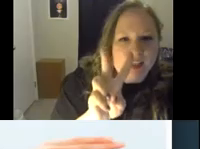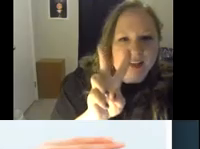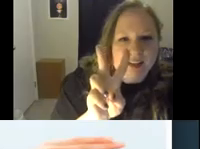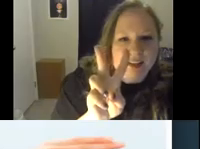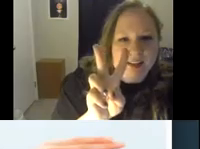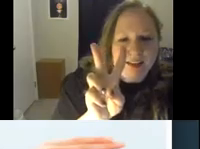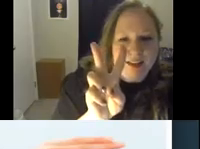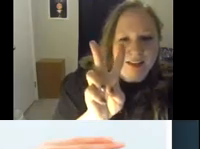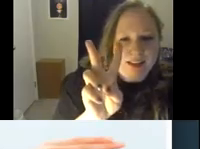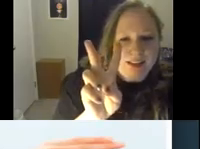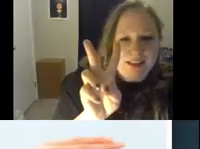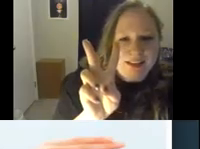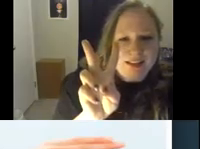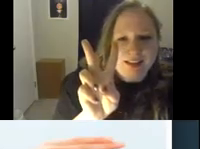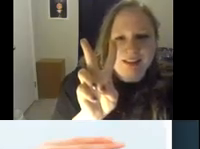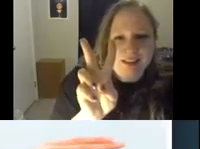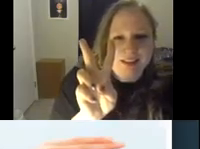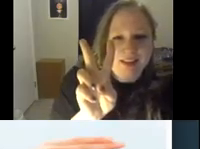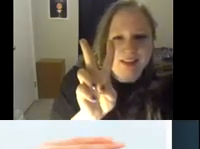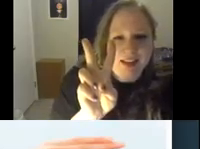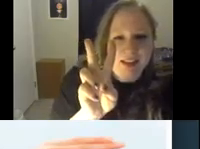B,